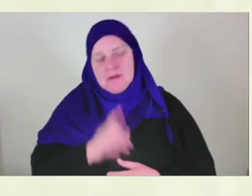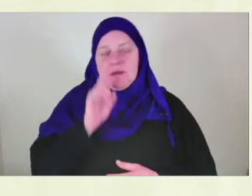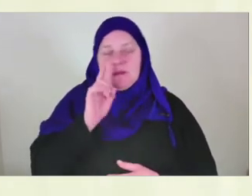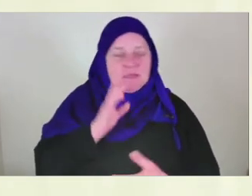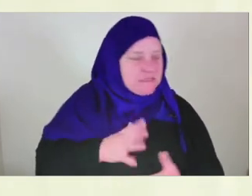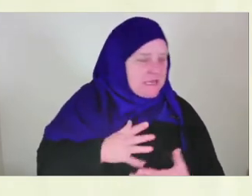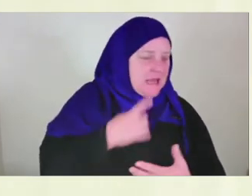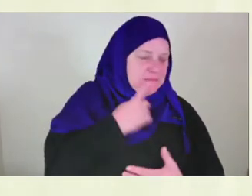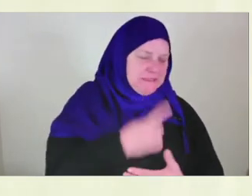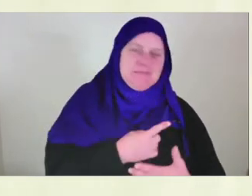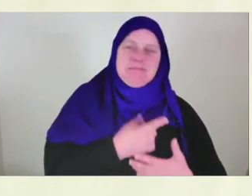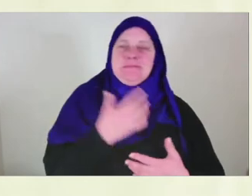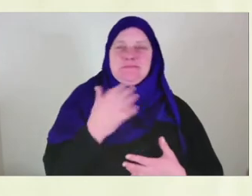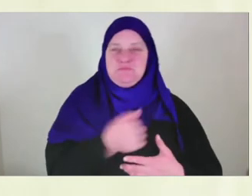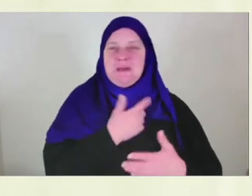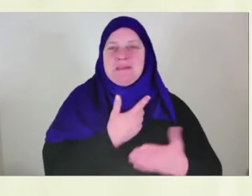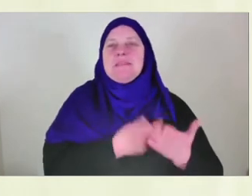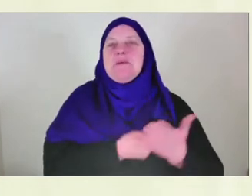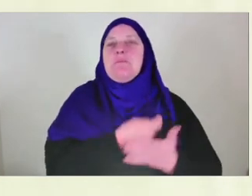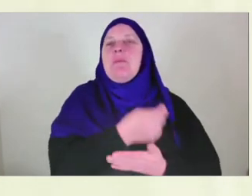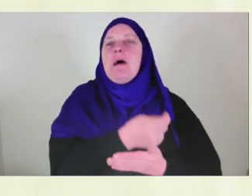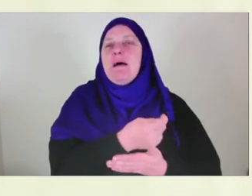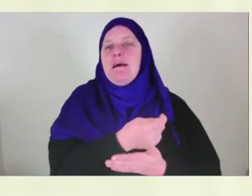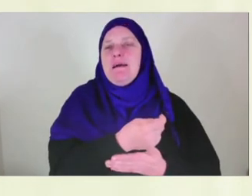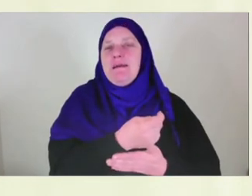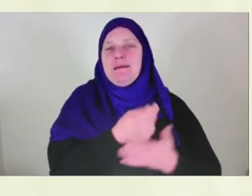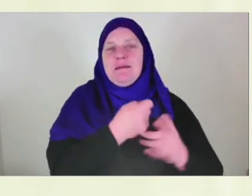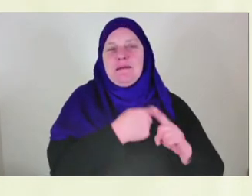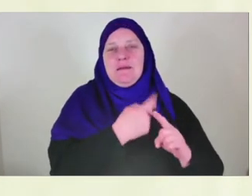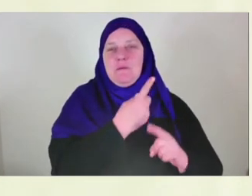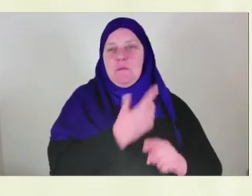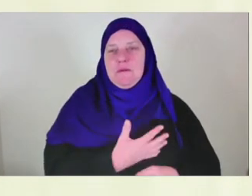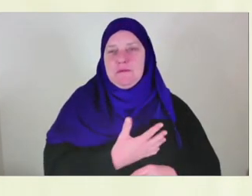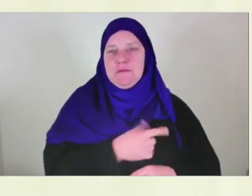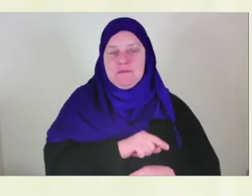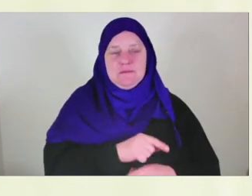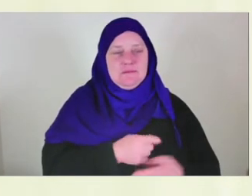you see where someone does the same work as another person